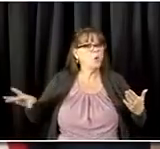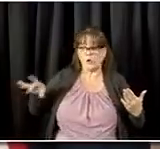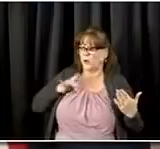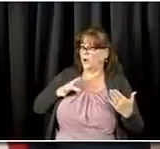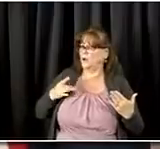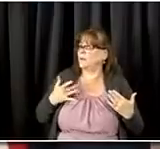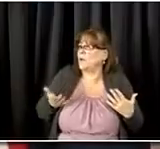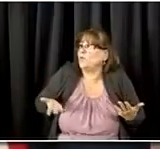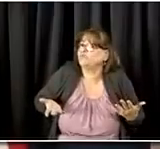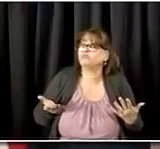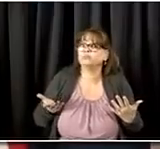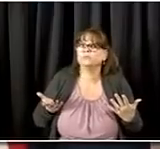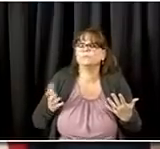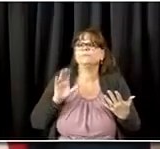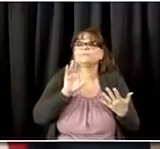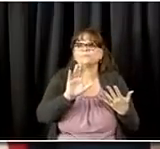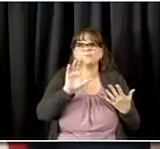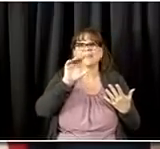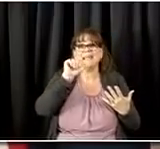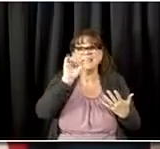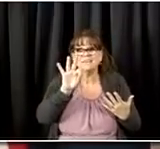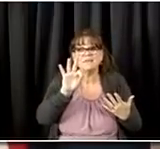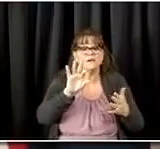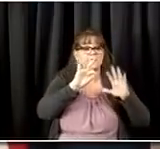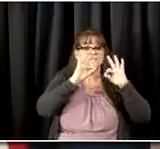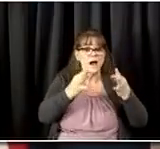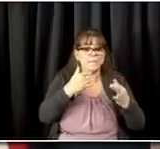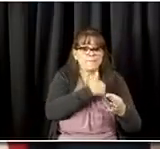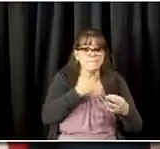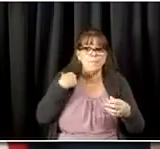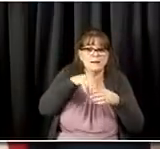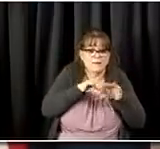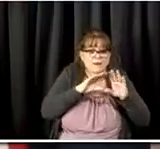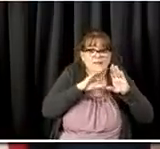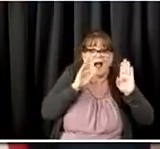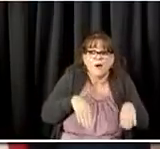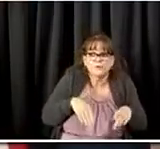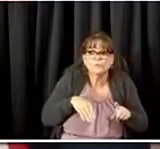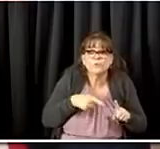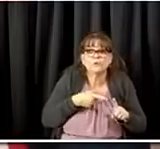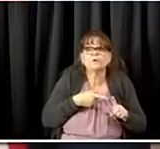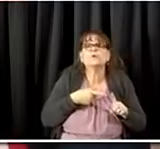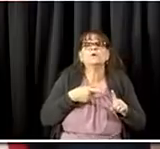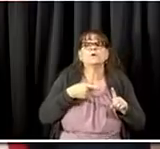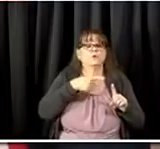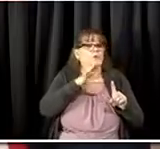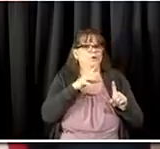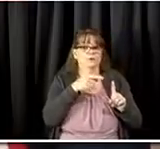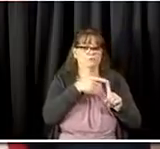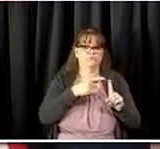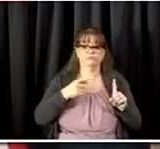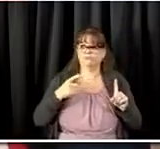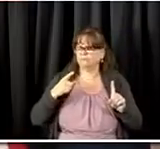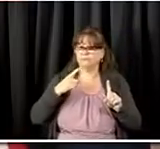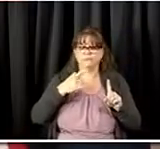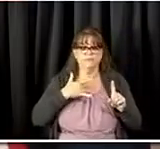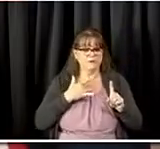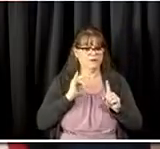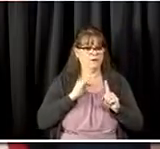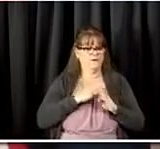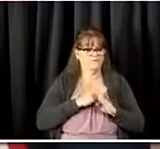there are others, anybody with any symptoms should not come to the Thanksgiving table. Fever, cough, headaches, sore throat,